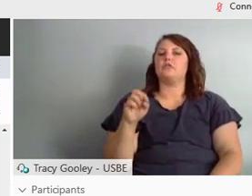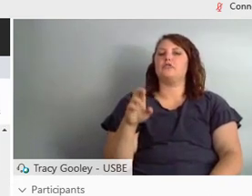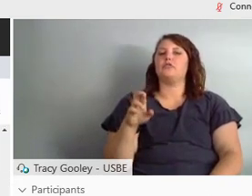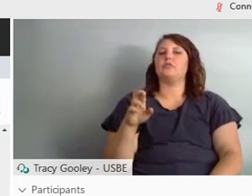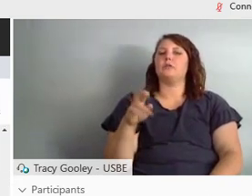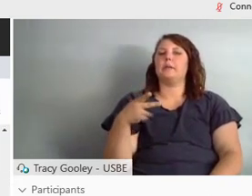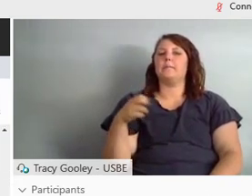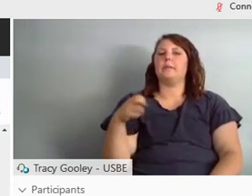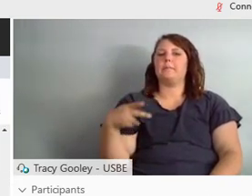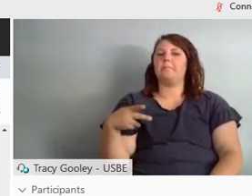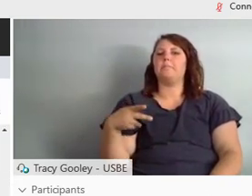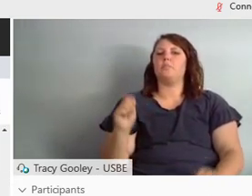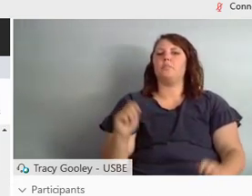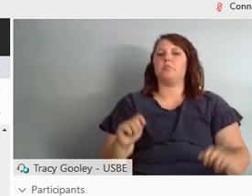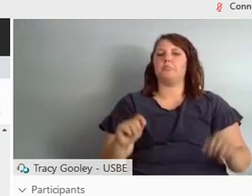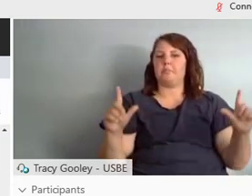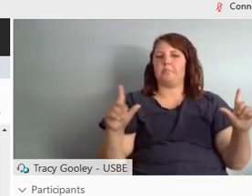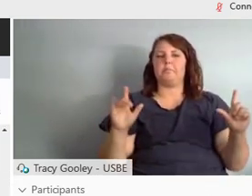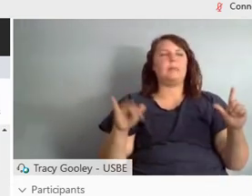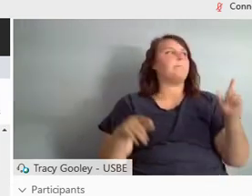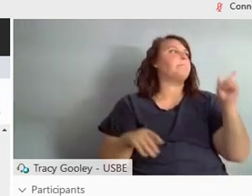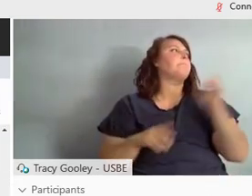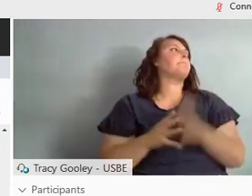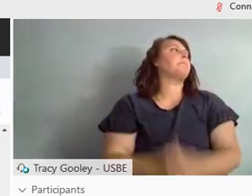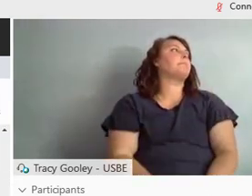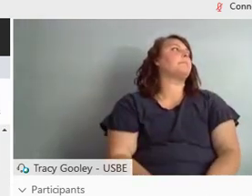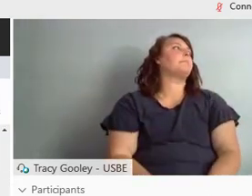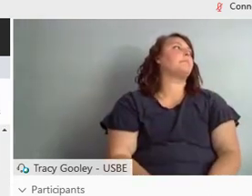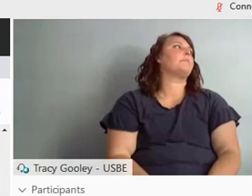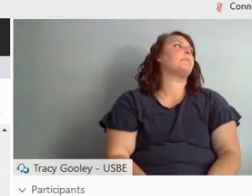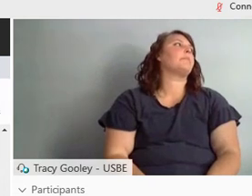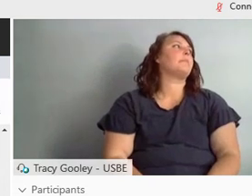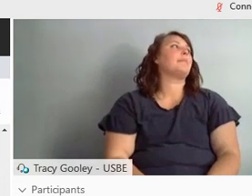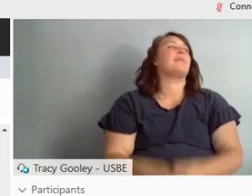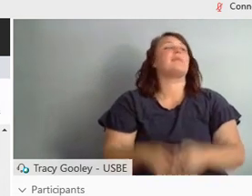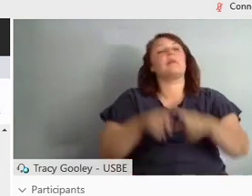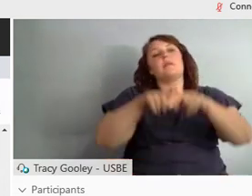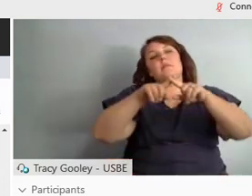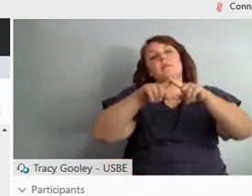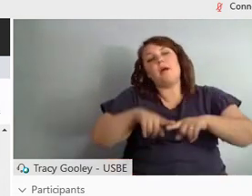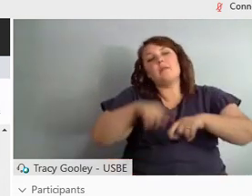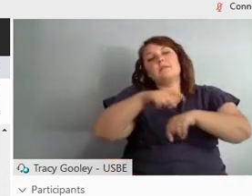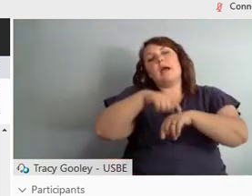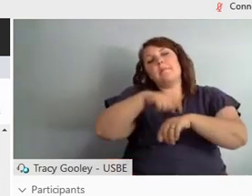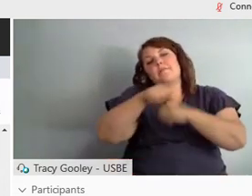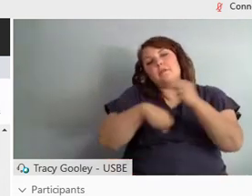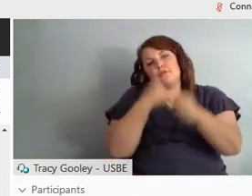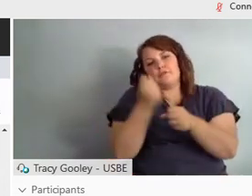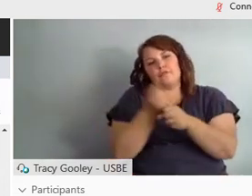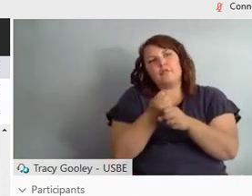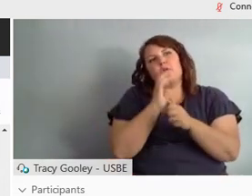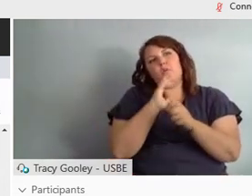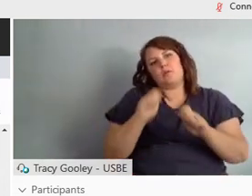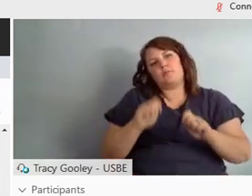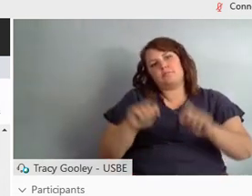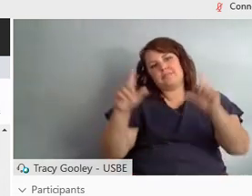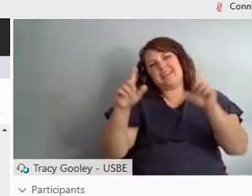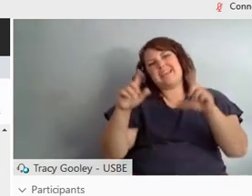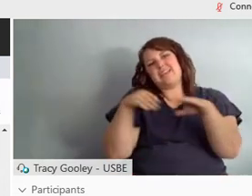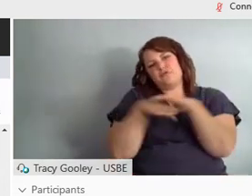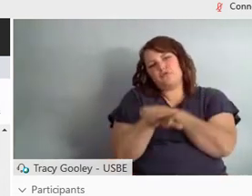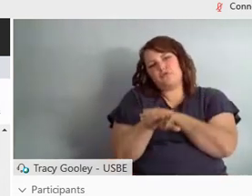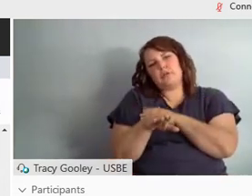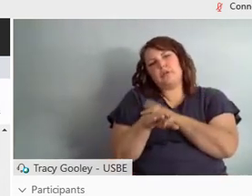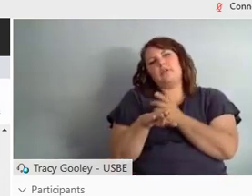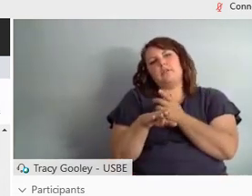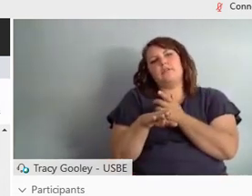and then it'll populate to this page. Based on the time of year, it will most likely populate to entry